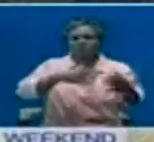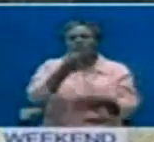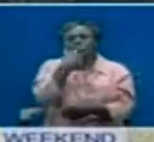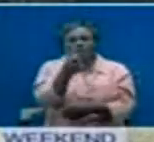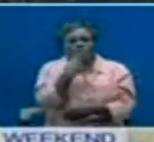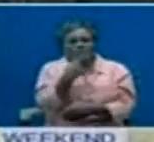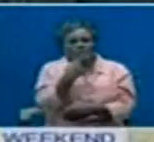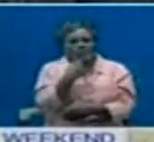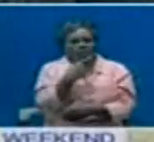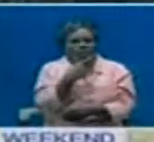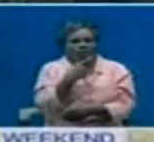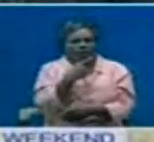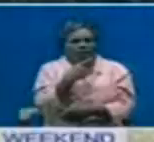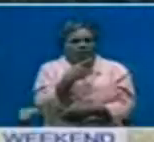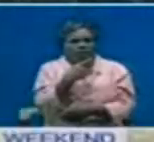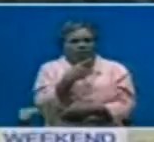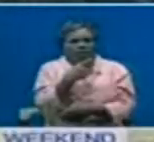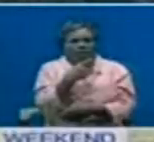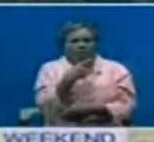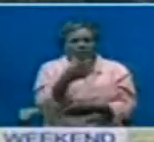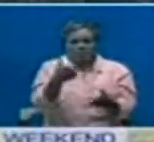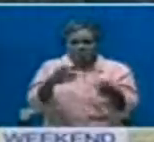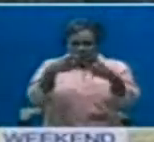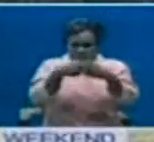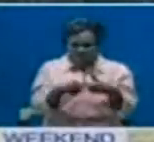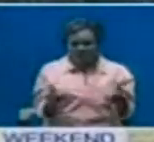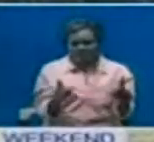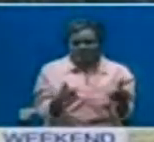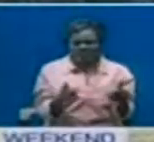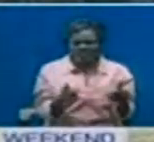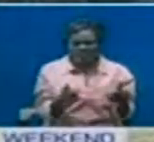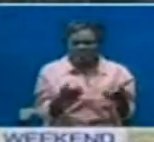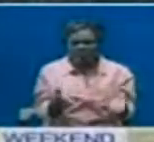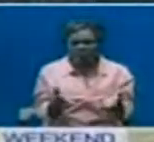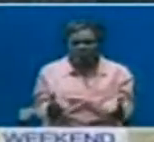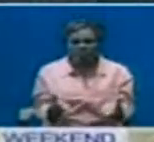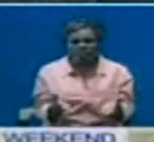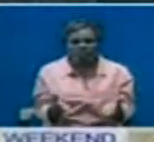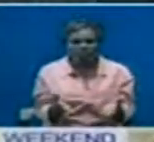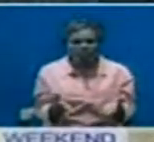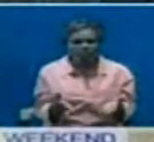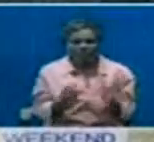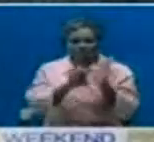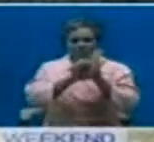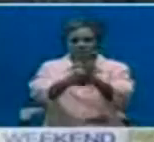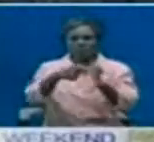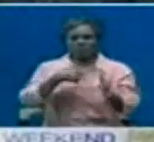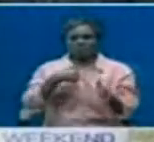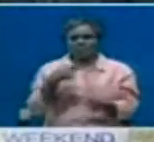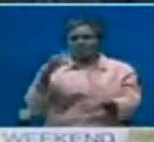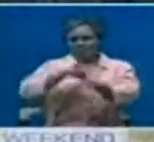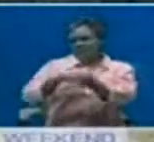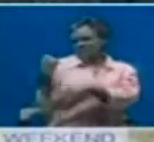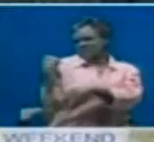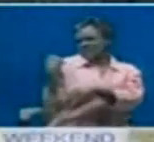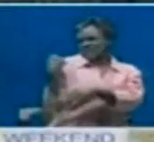So hospital, we put ya. I was saying to go to hospital. Kama film ni mena, ni mepata zizi, mozo ini,